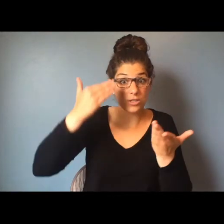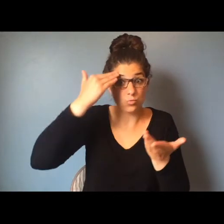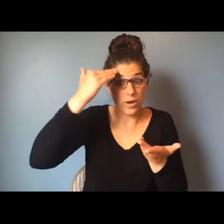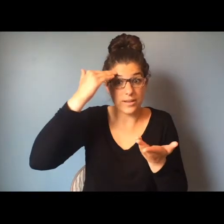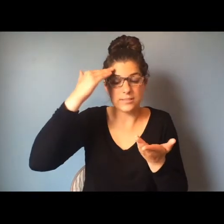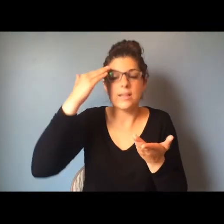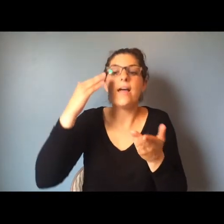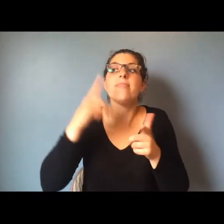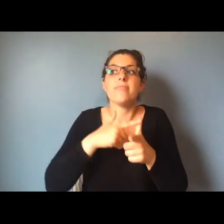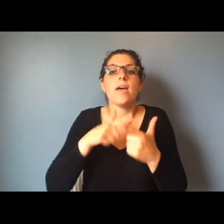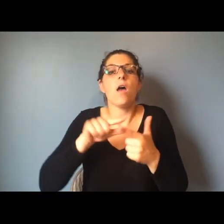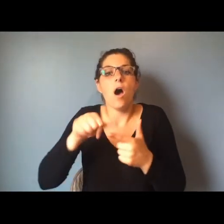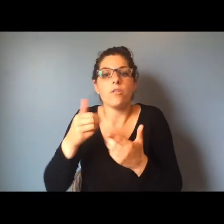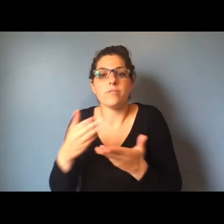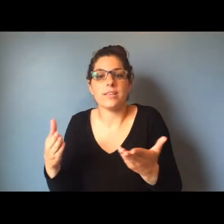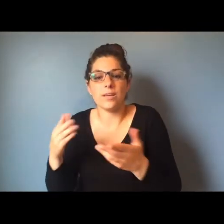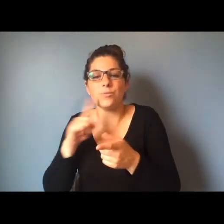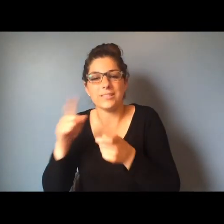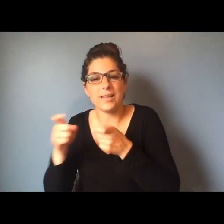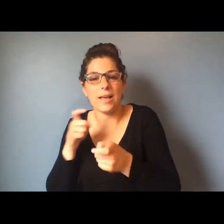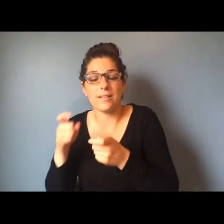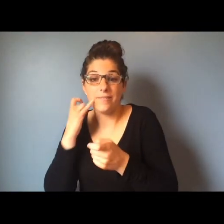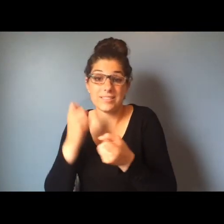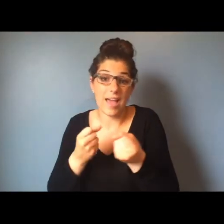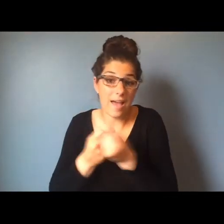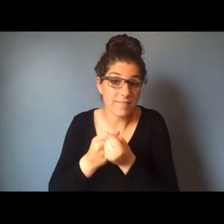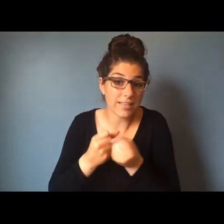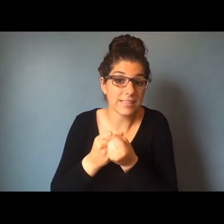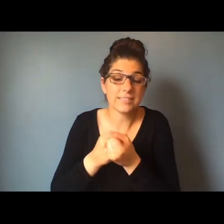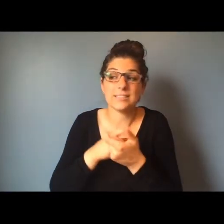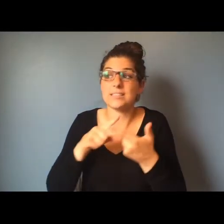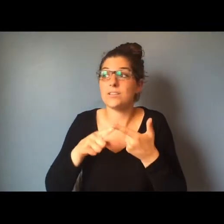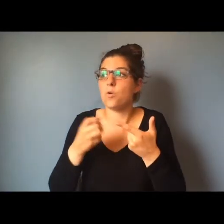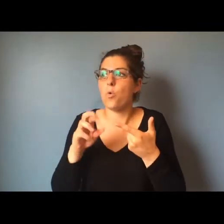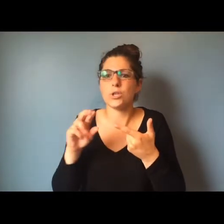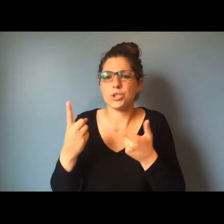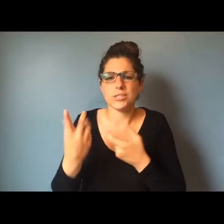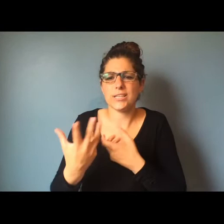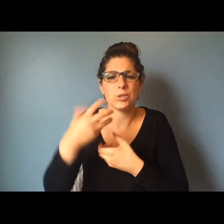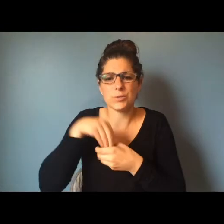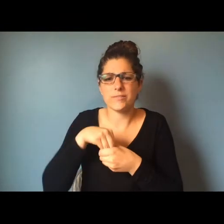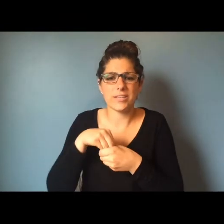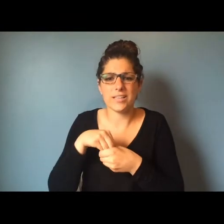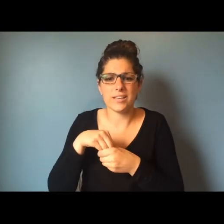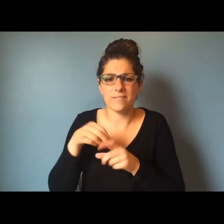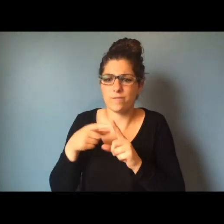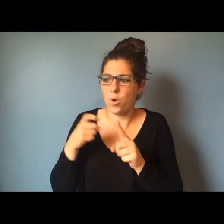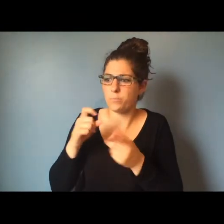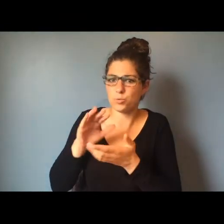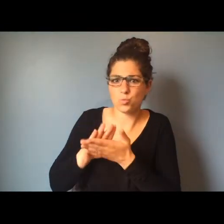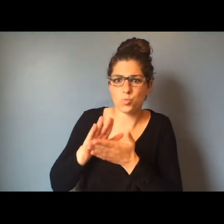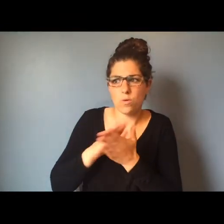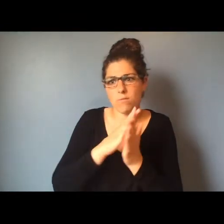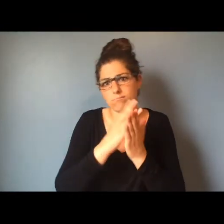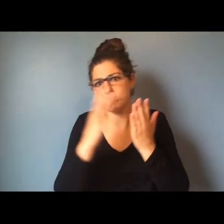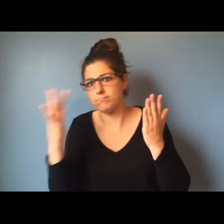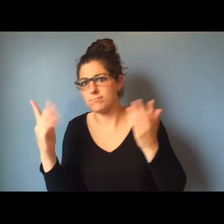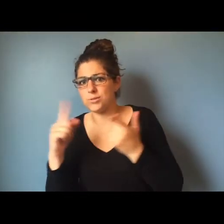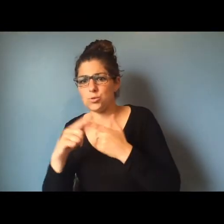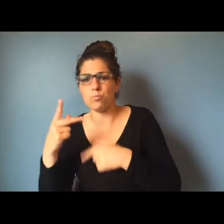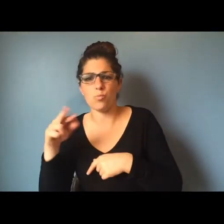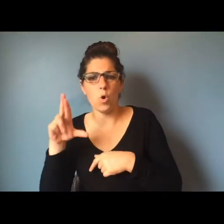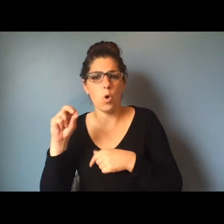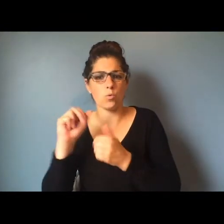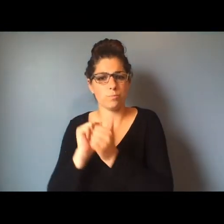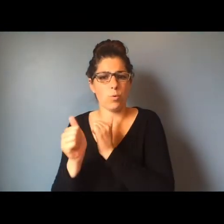the other things that go along with it, whether it's on the advocacy side or just, inclusivity from school all the way up to pro sports.